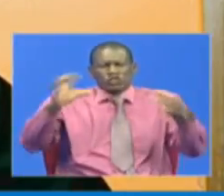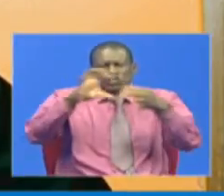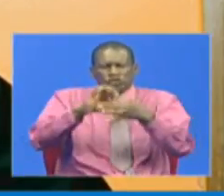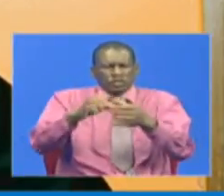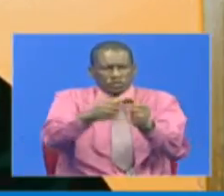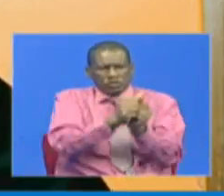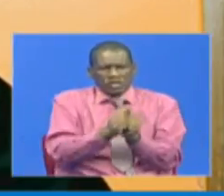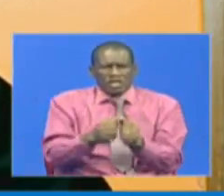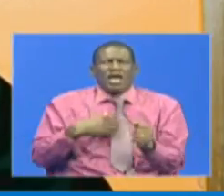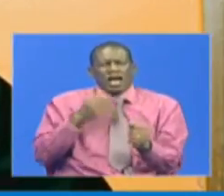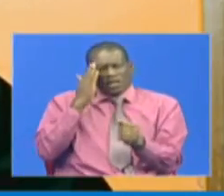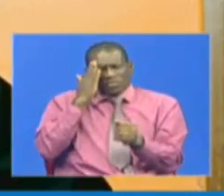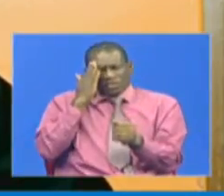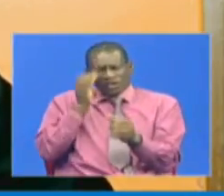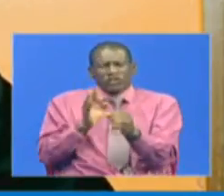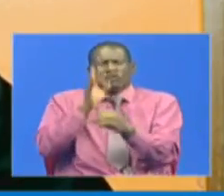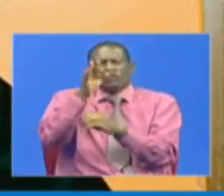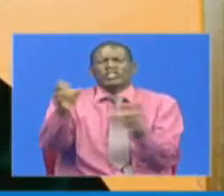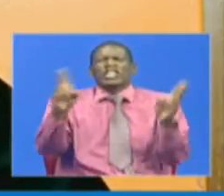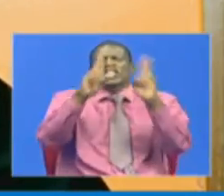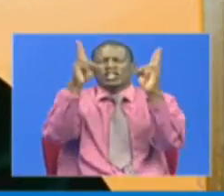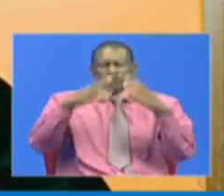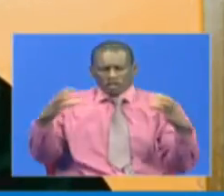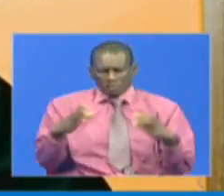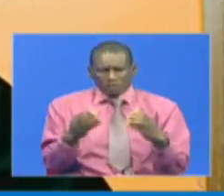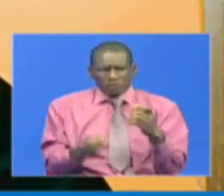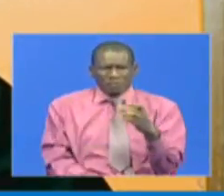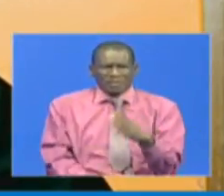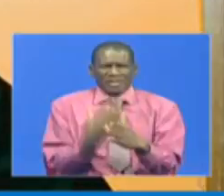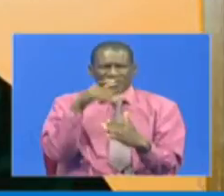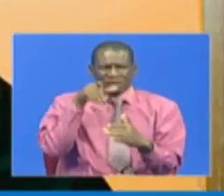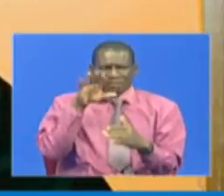I think the future multinationals are going to be created by this